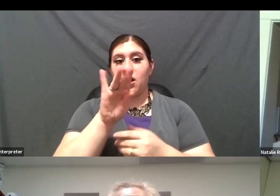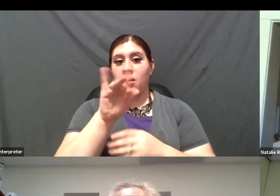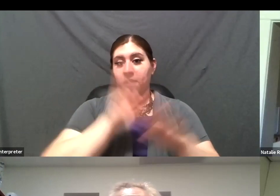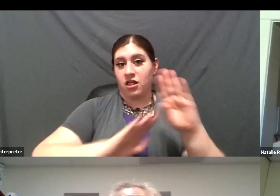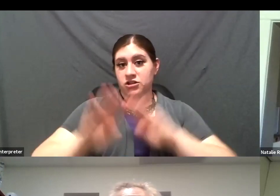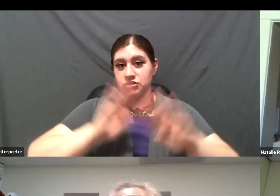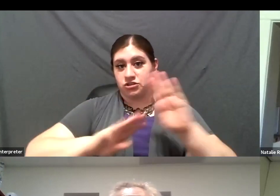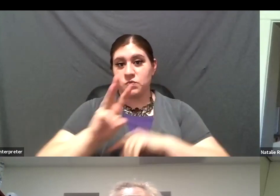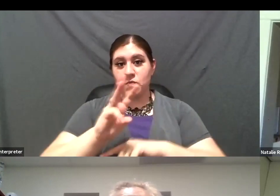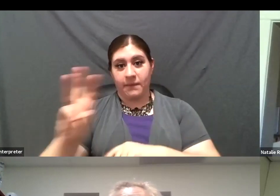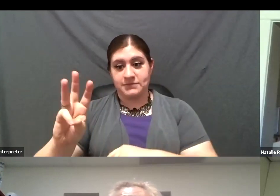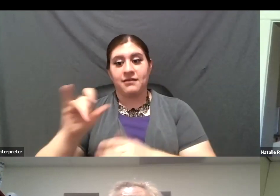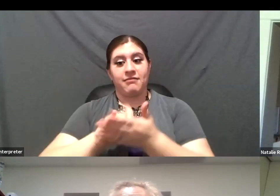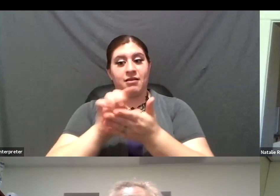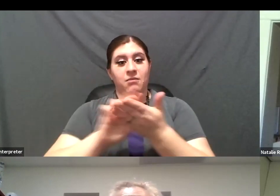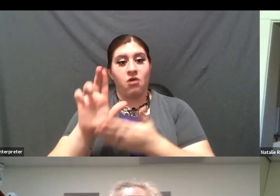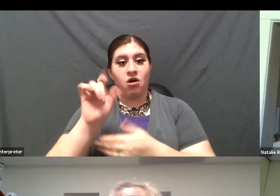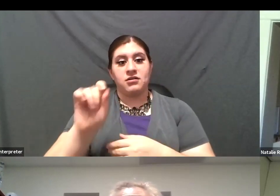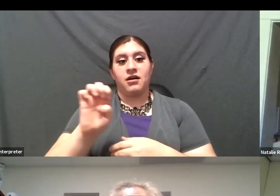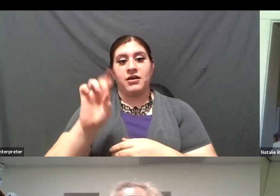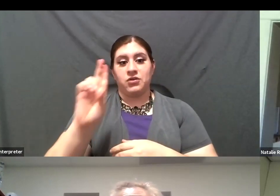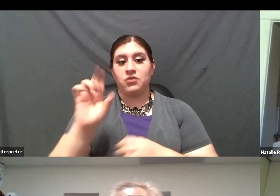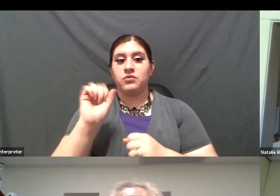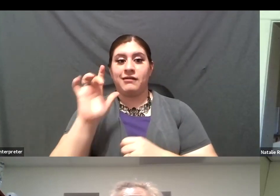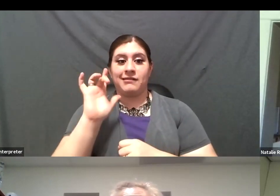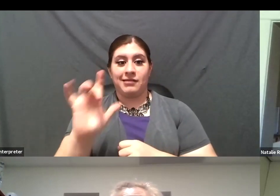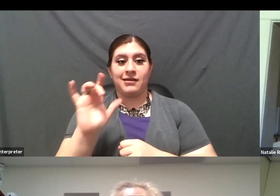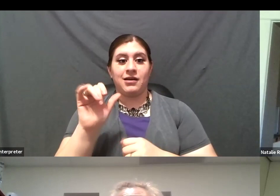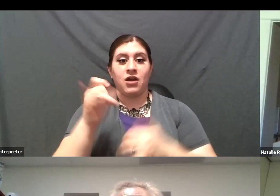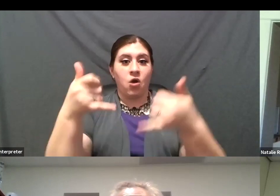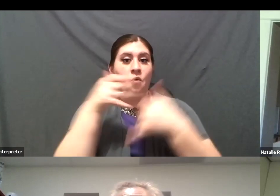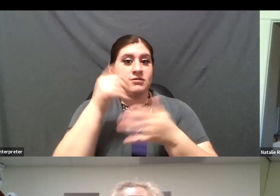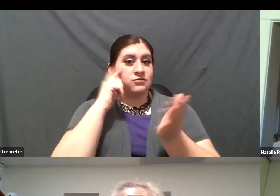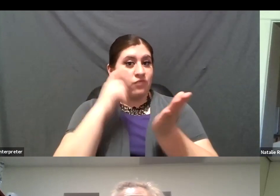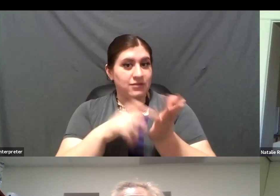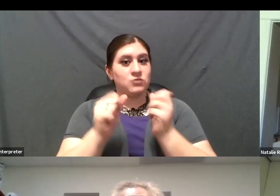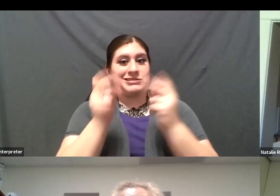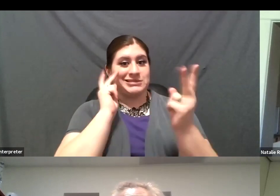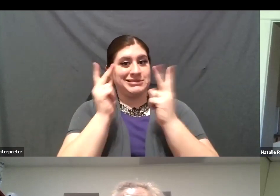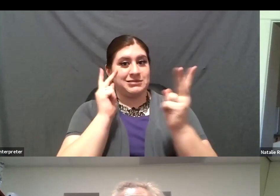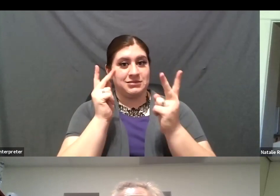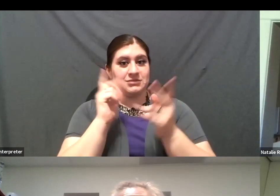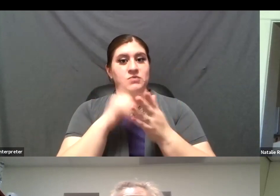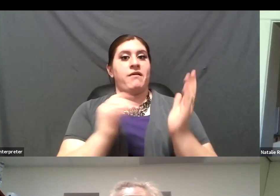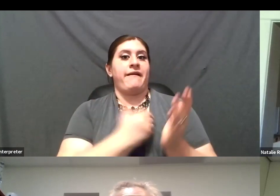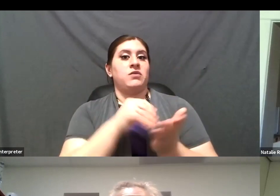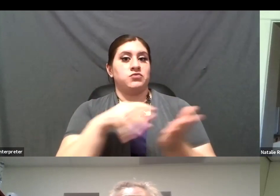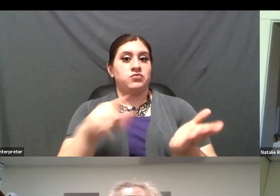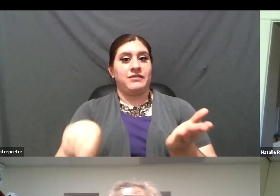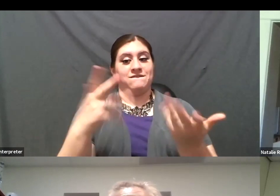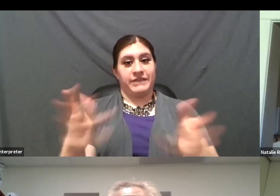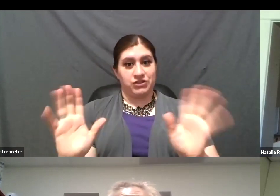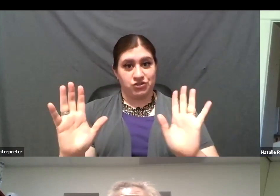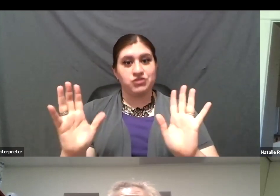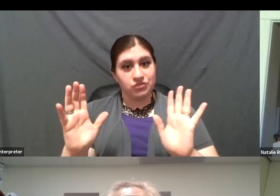biology webpage on lamar.edu, you can click on awards and recognitions and see what our students have done